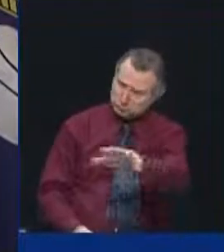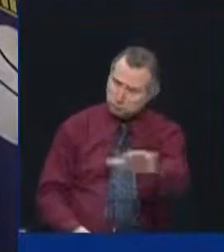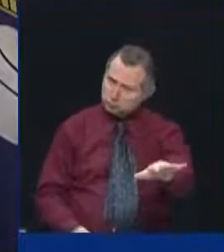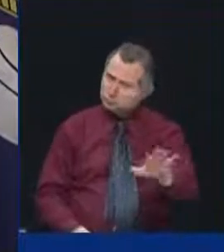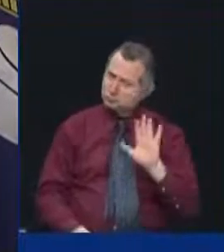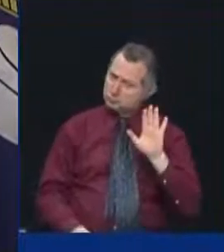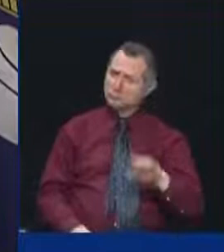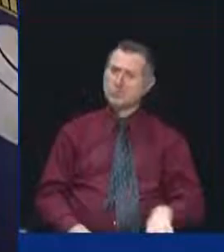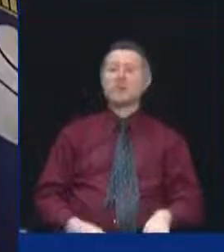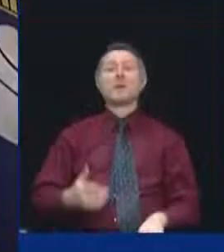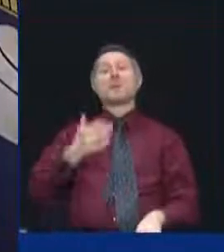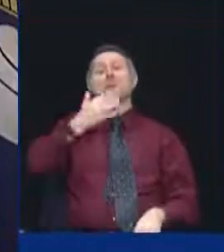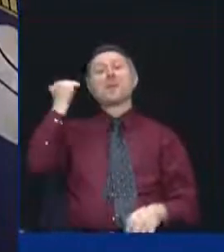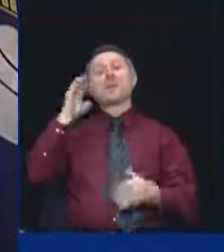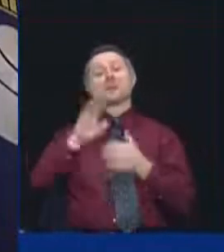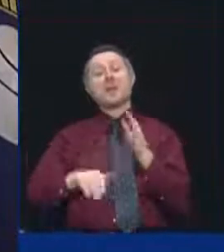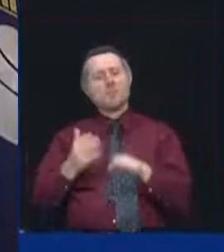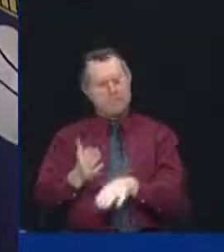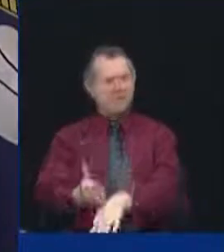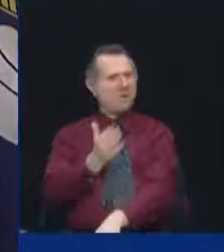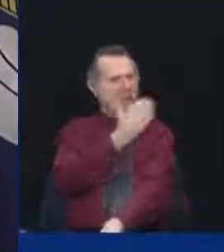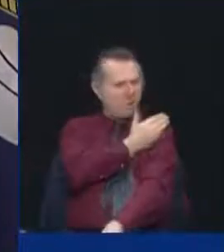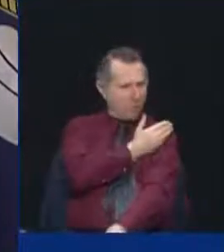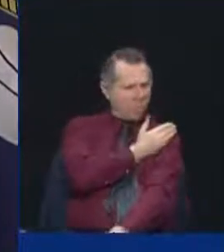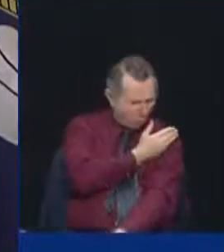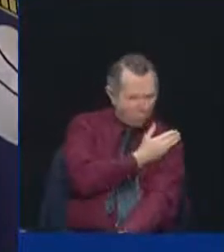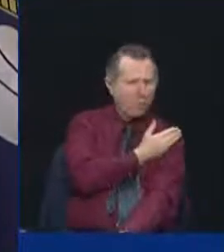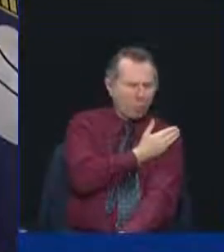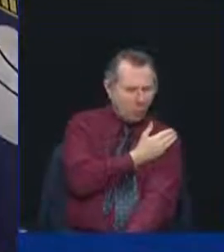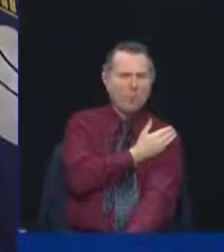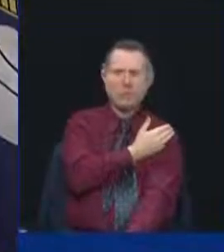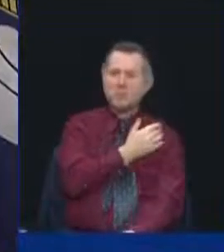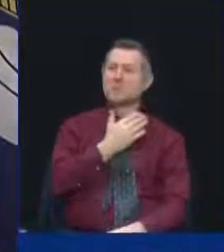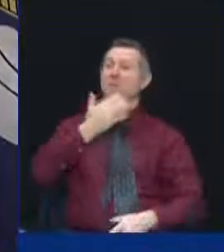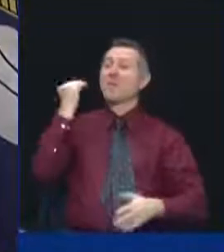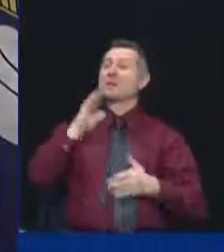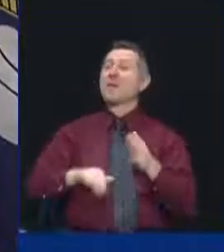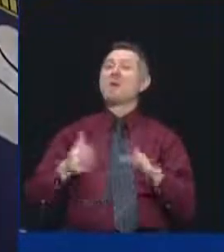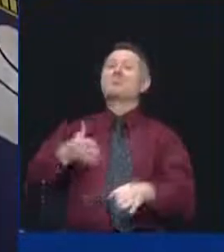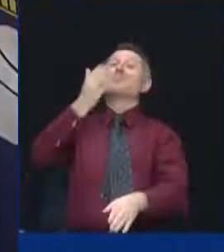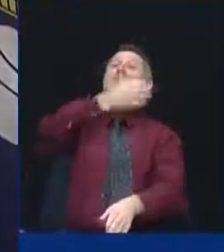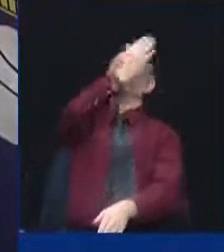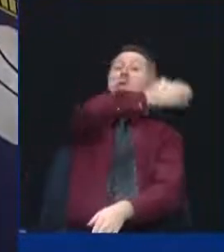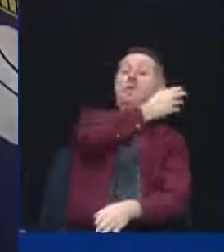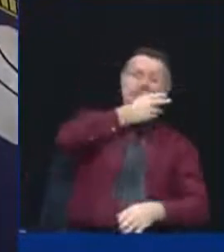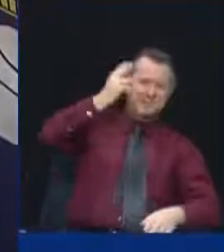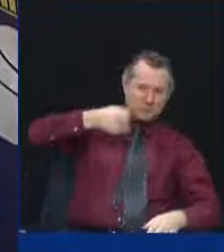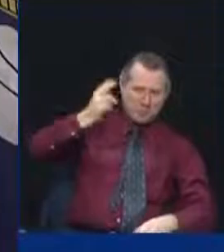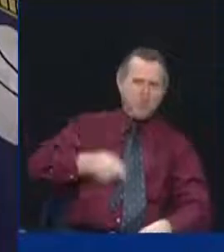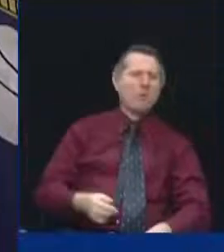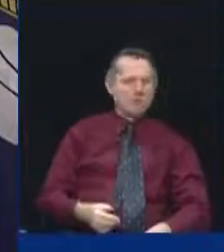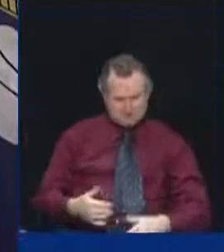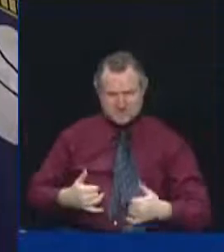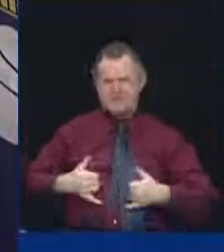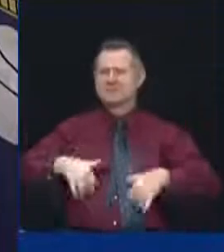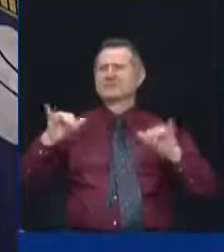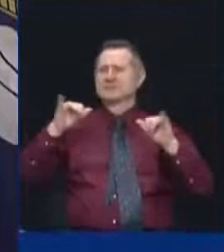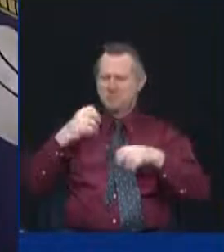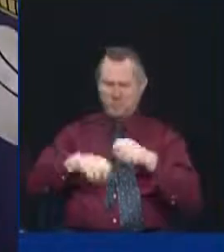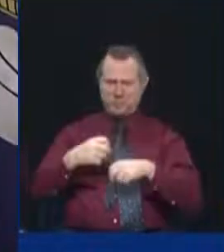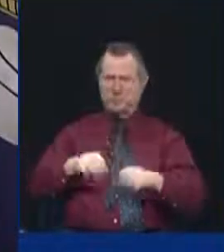Better than before, better than in recent history, but still a problem. Yes, I